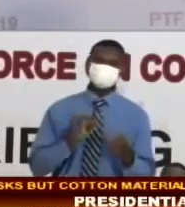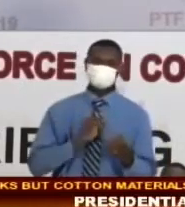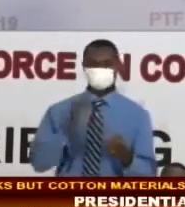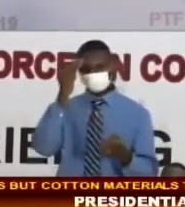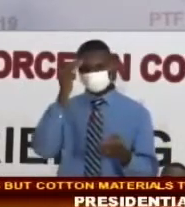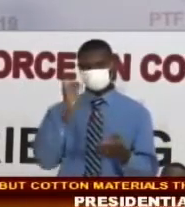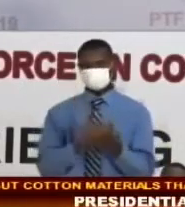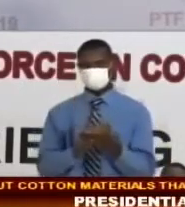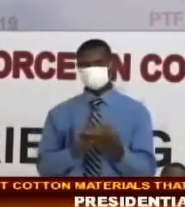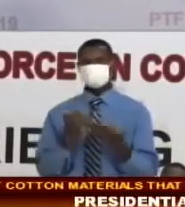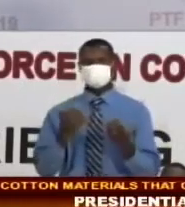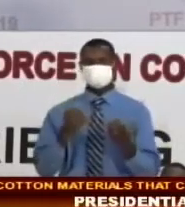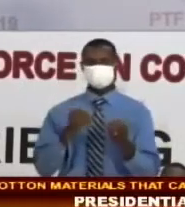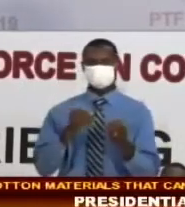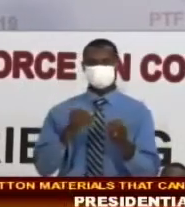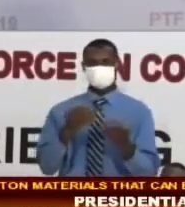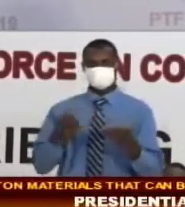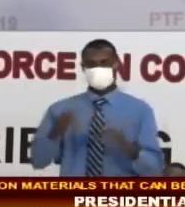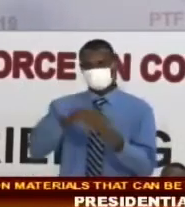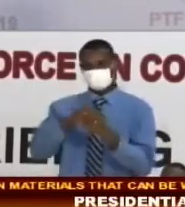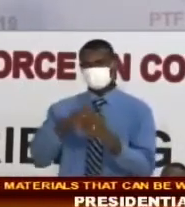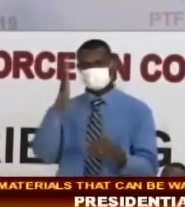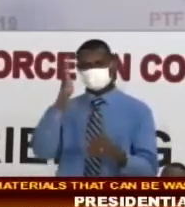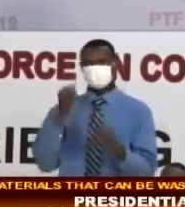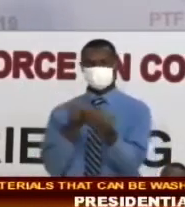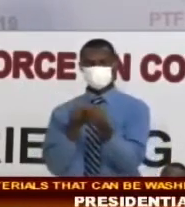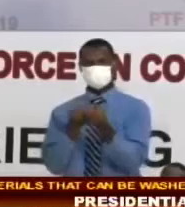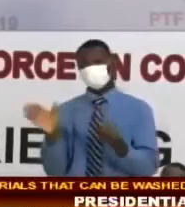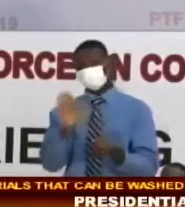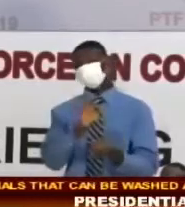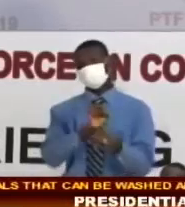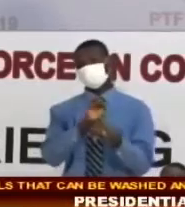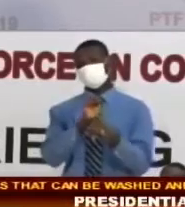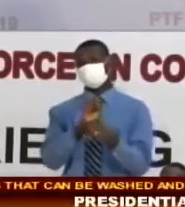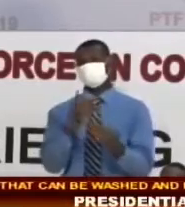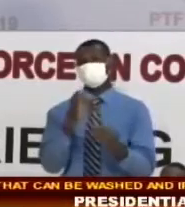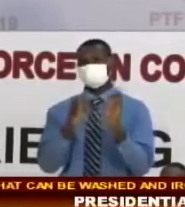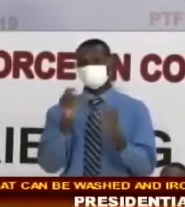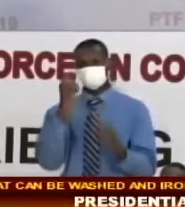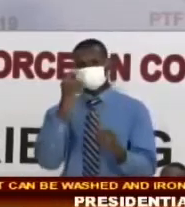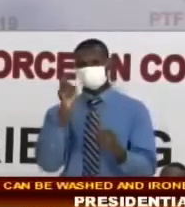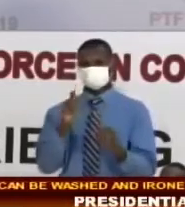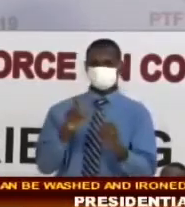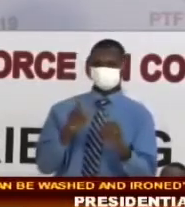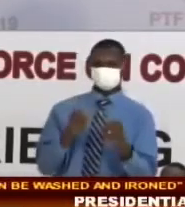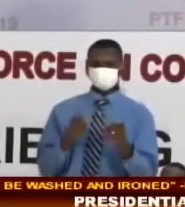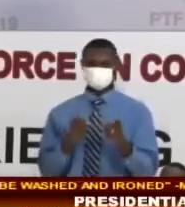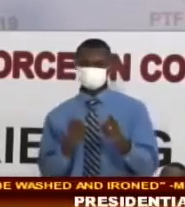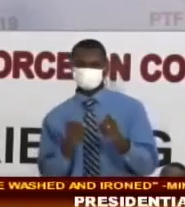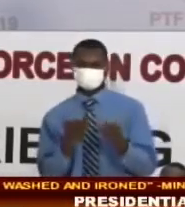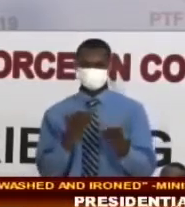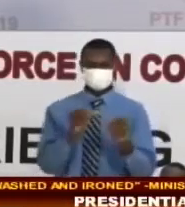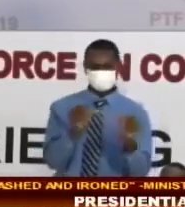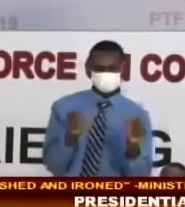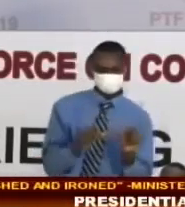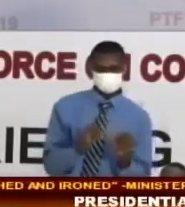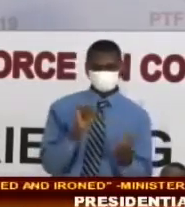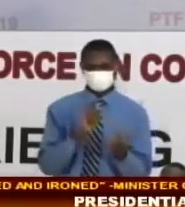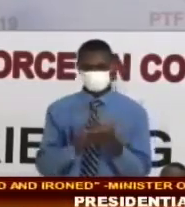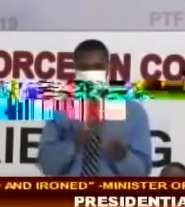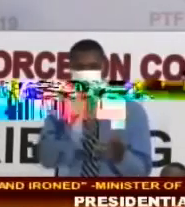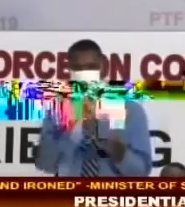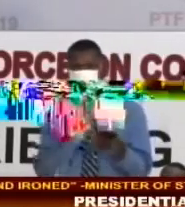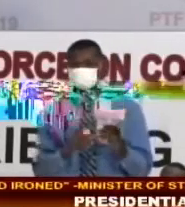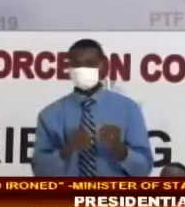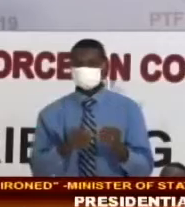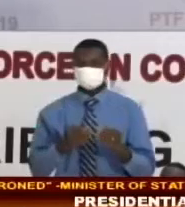with the work you do. If there are gaps that you notice or in the areas that you may want to get some